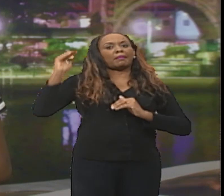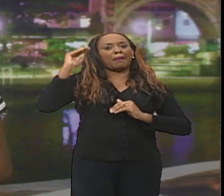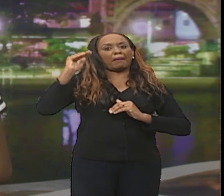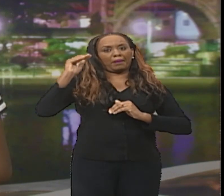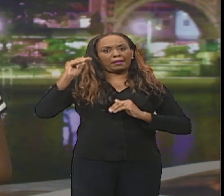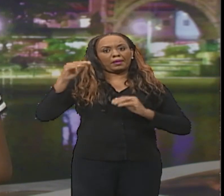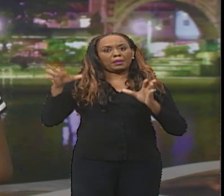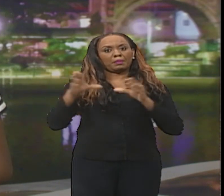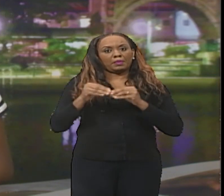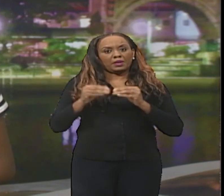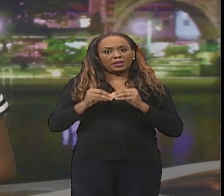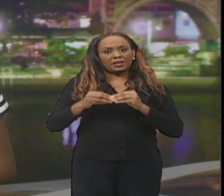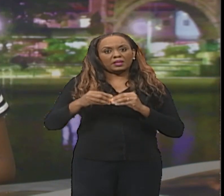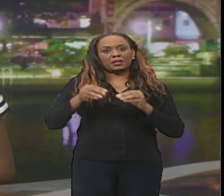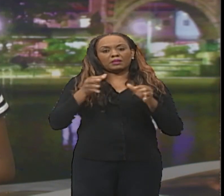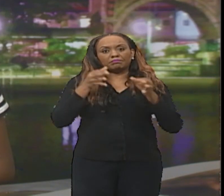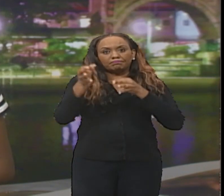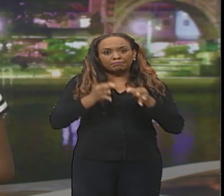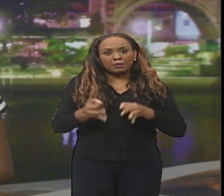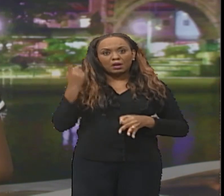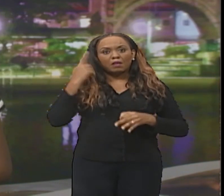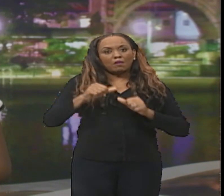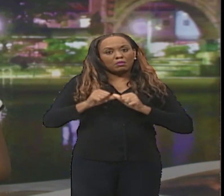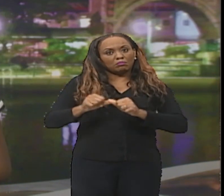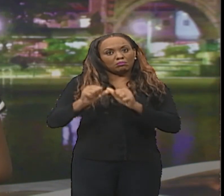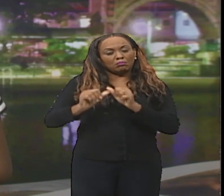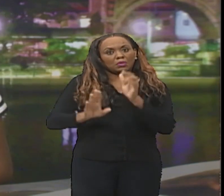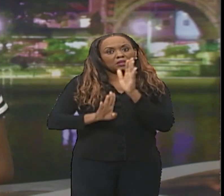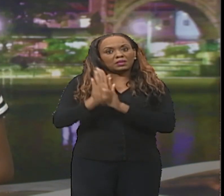the 2030 Agenda for Sustainable Development.